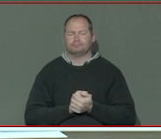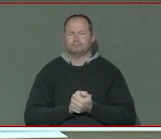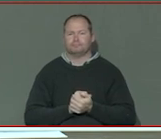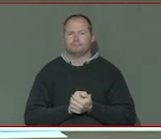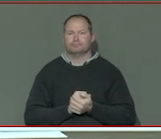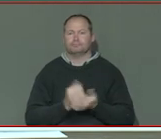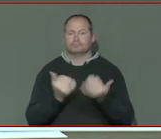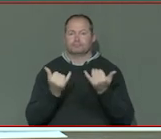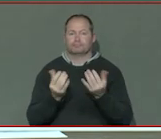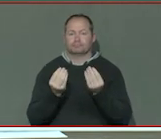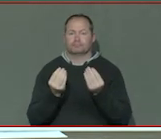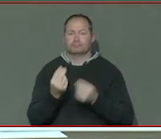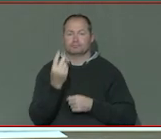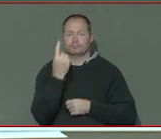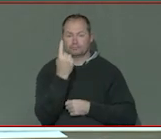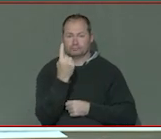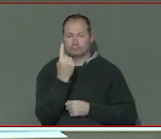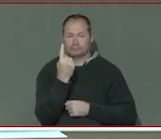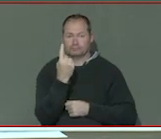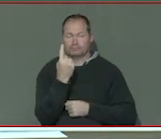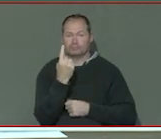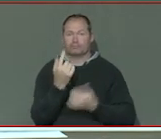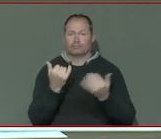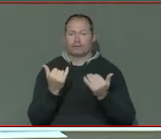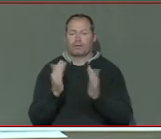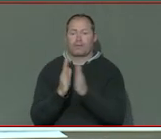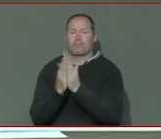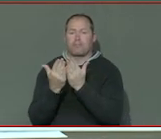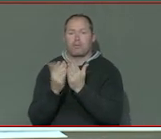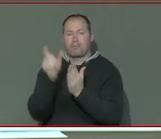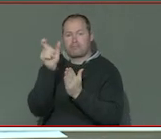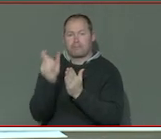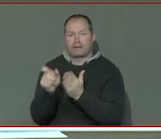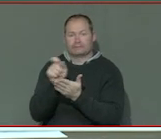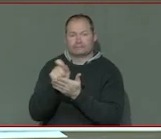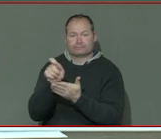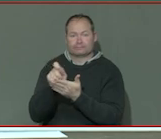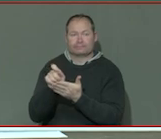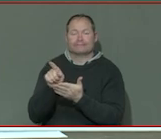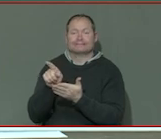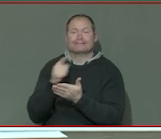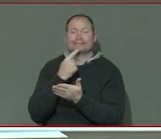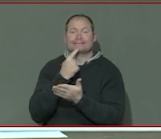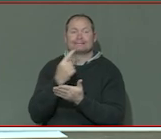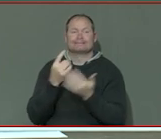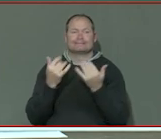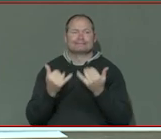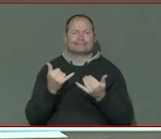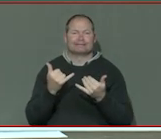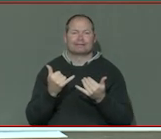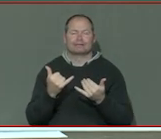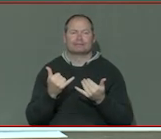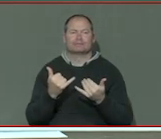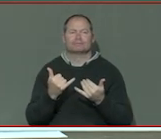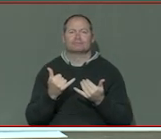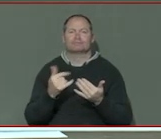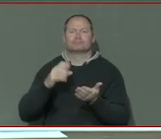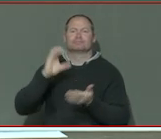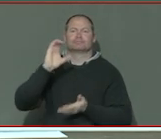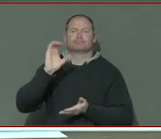1, they say the bookkeeper, Litsi, says it's not necessary for her to prepare a creditor's reconciliation